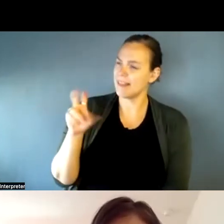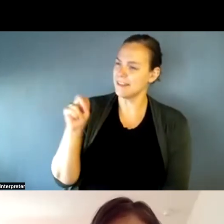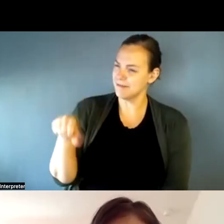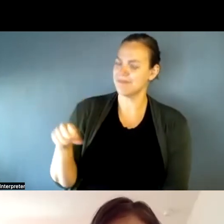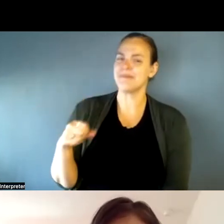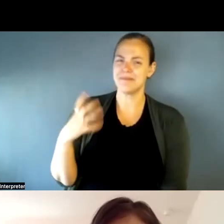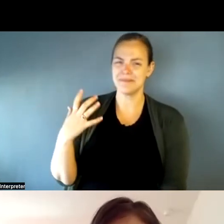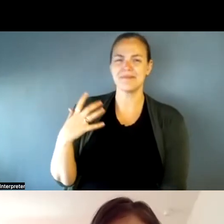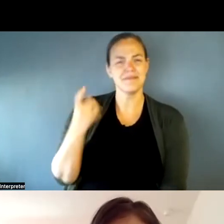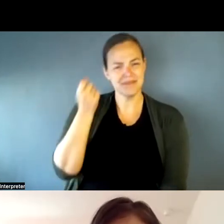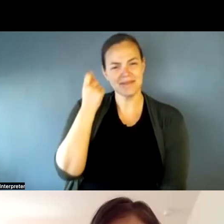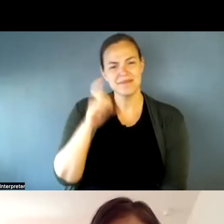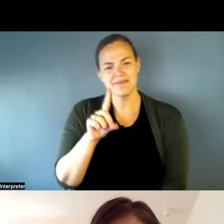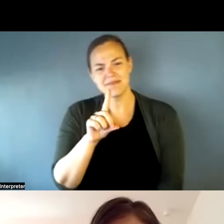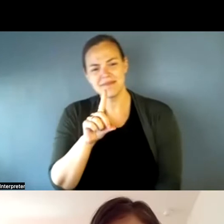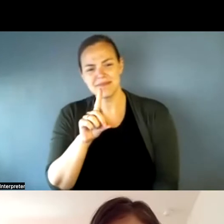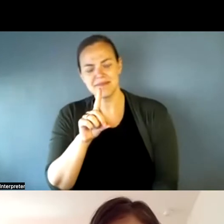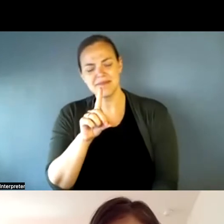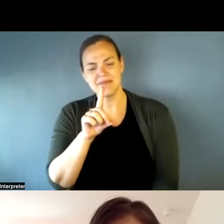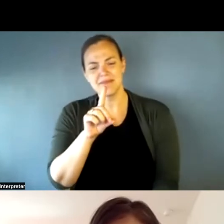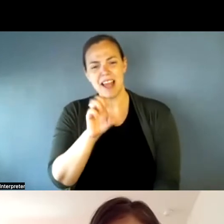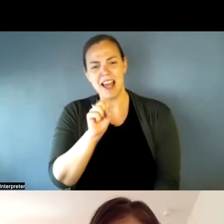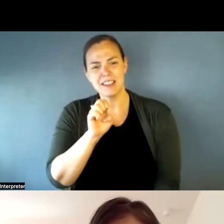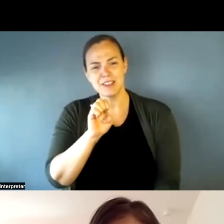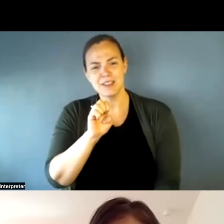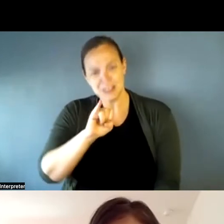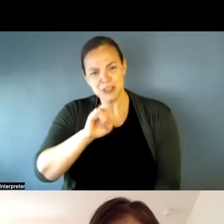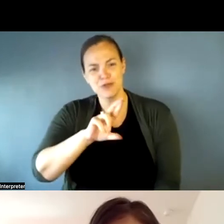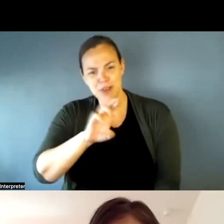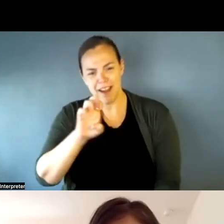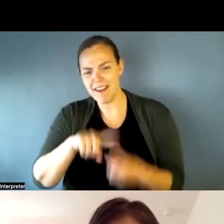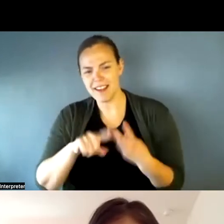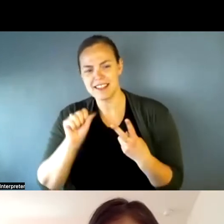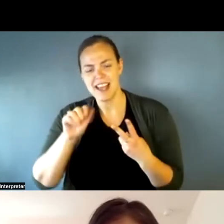sense. I don't know, Desiree or Sadie, what do you envision?